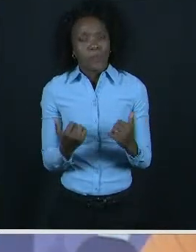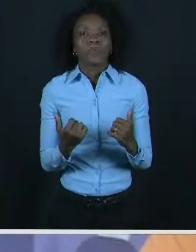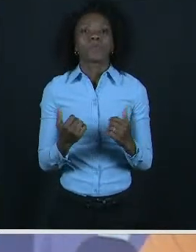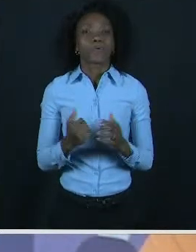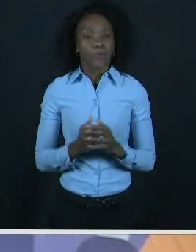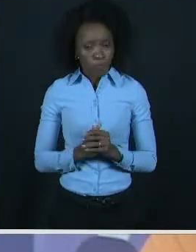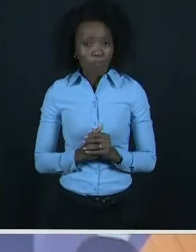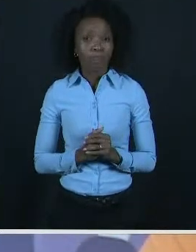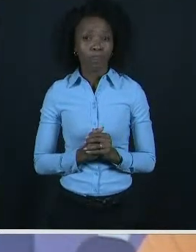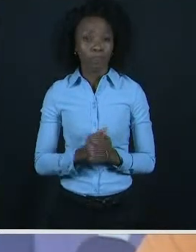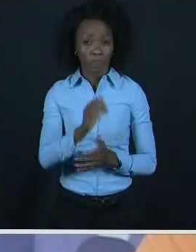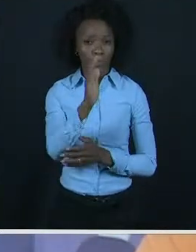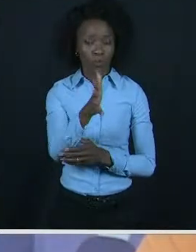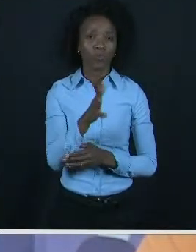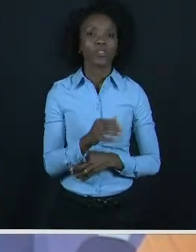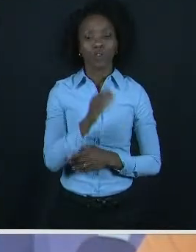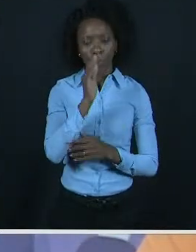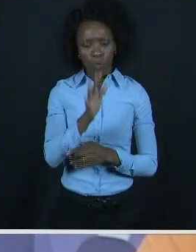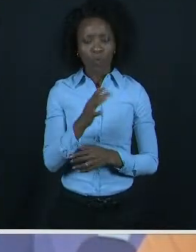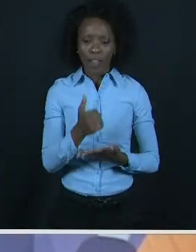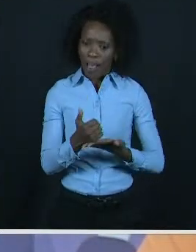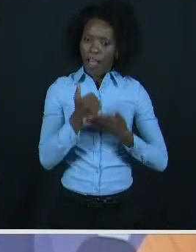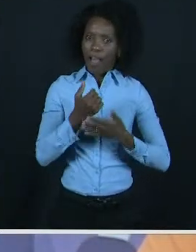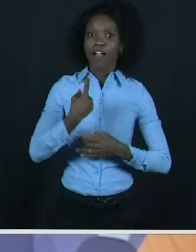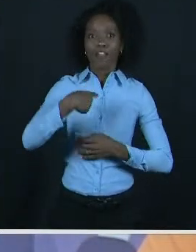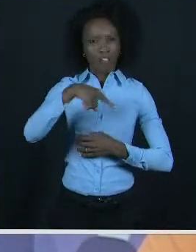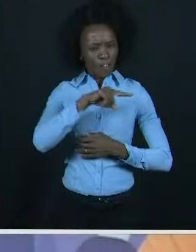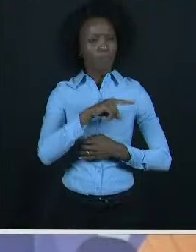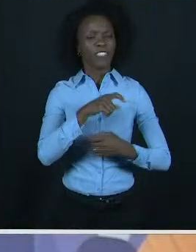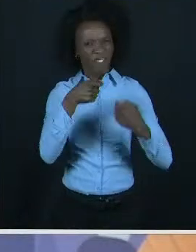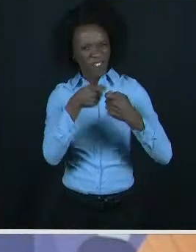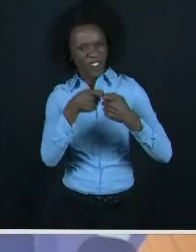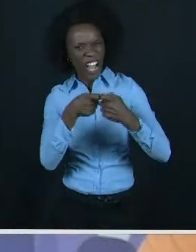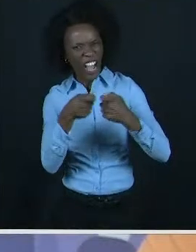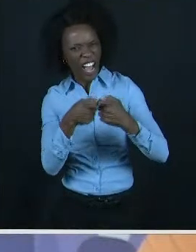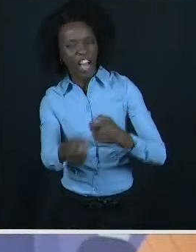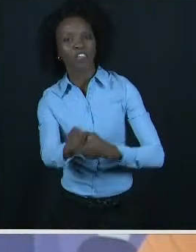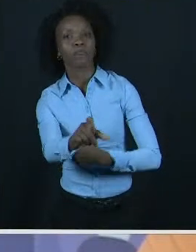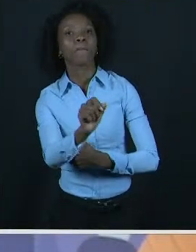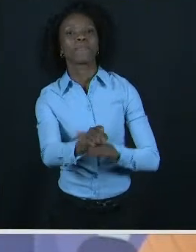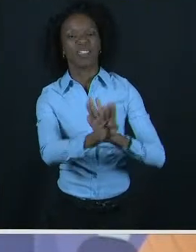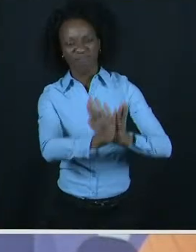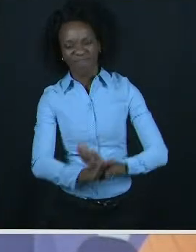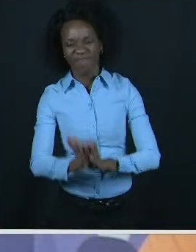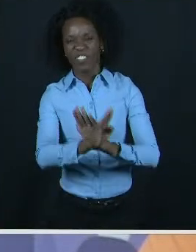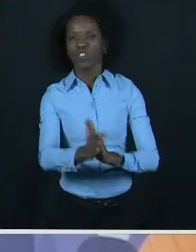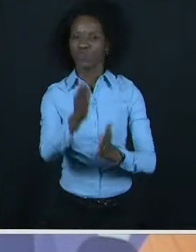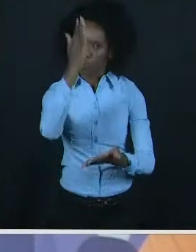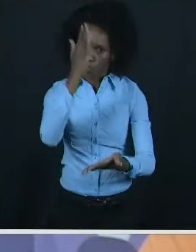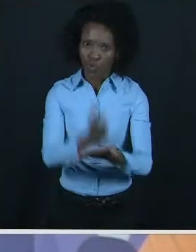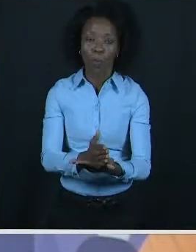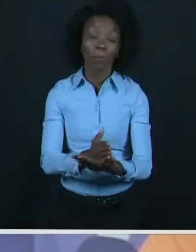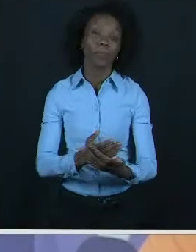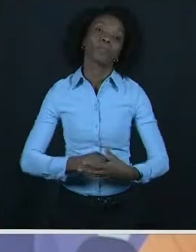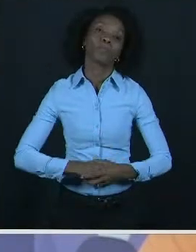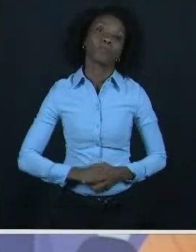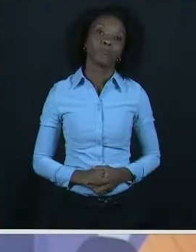organ that is going to enable us to fight effectively to bring gender-based violence to an